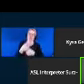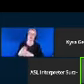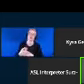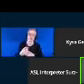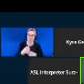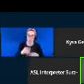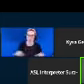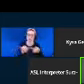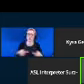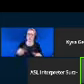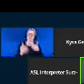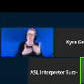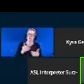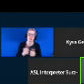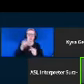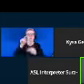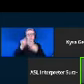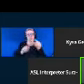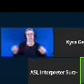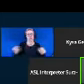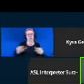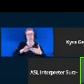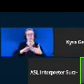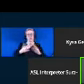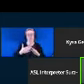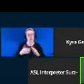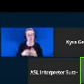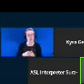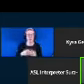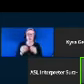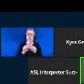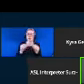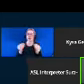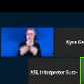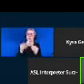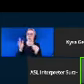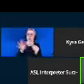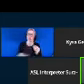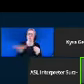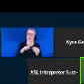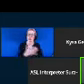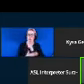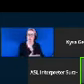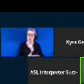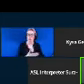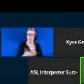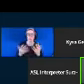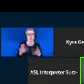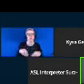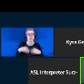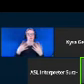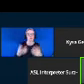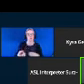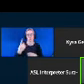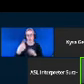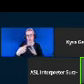and coordination with diverse communities, faith leaders, and organizations across the country. And to give just one example of that,